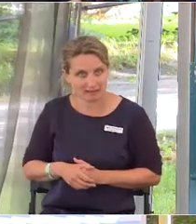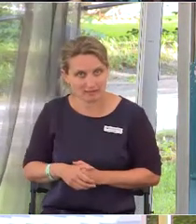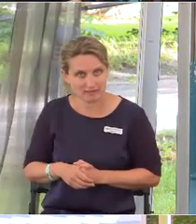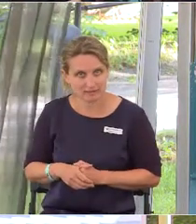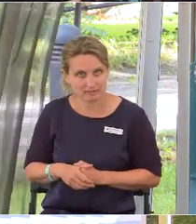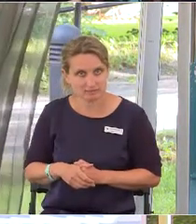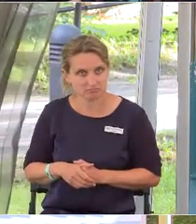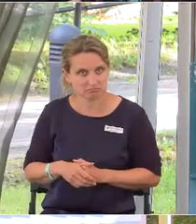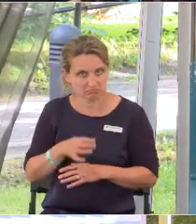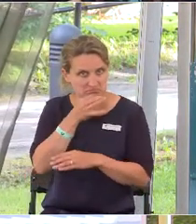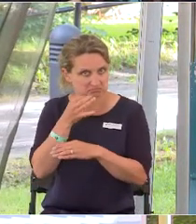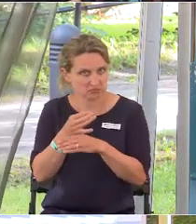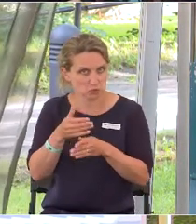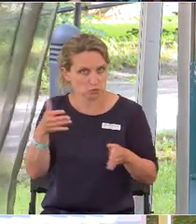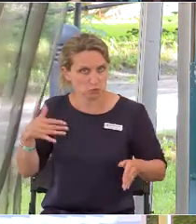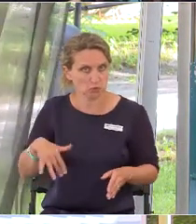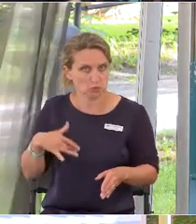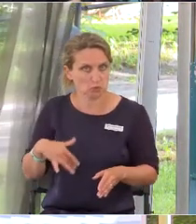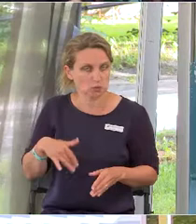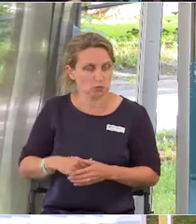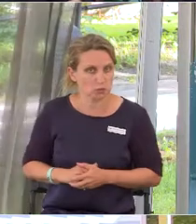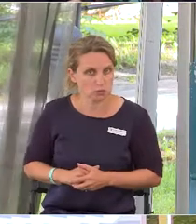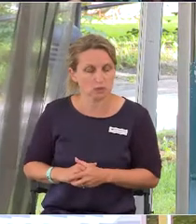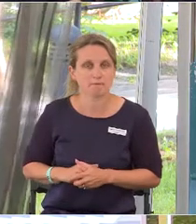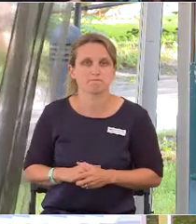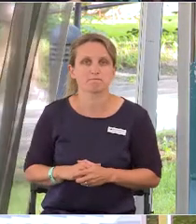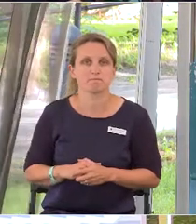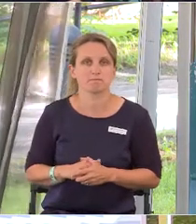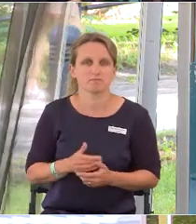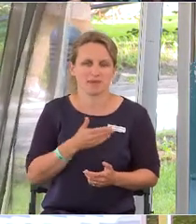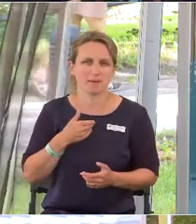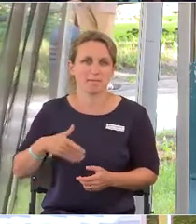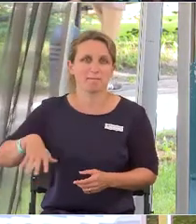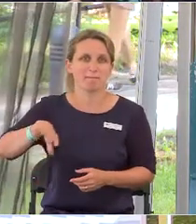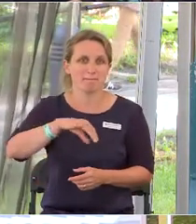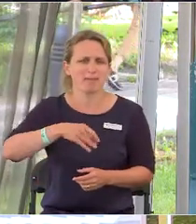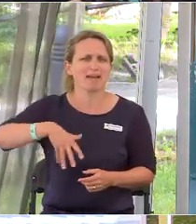a really responsibility after all. I mean, even though we all know